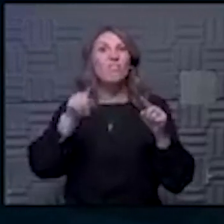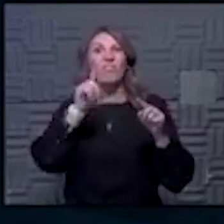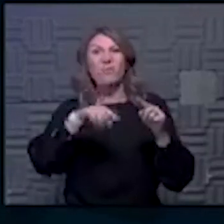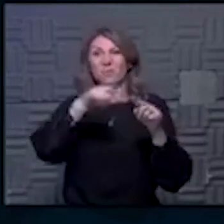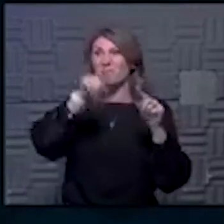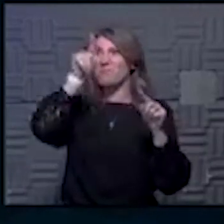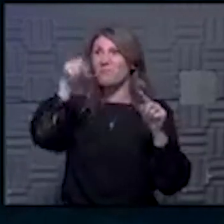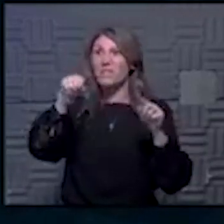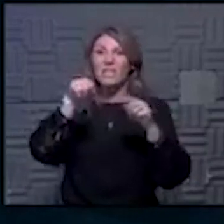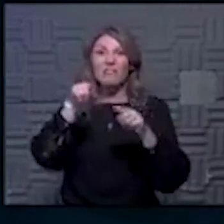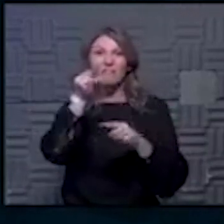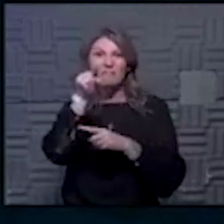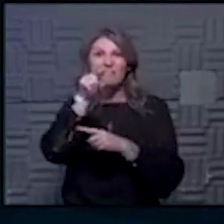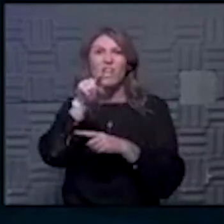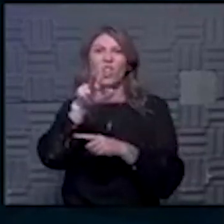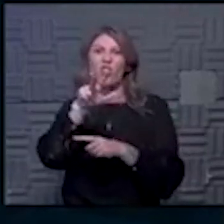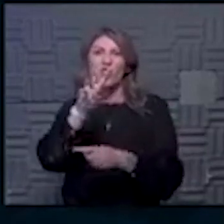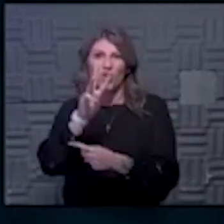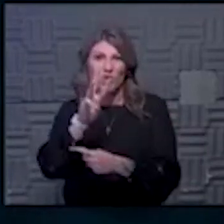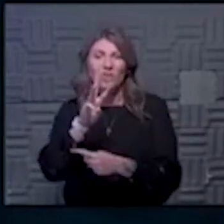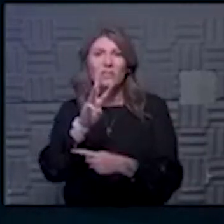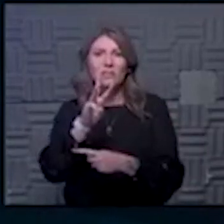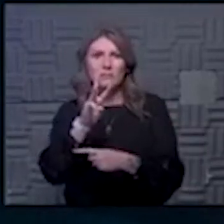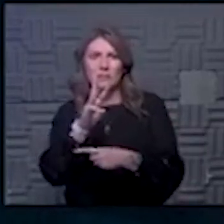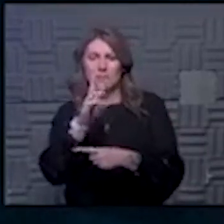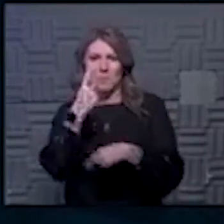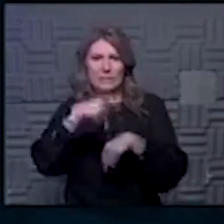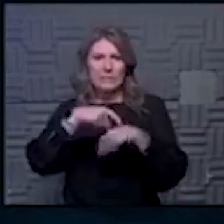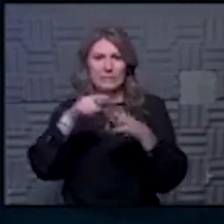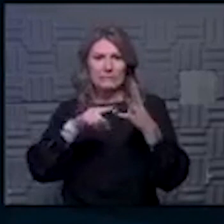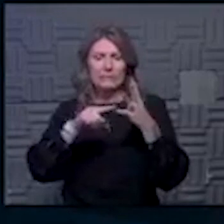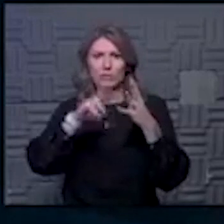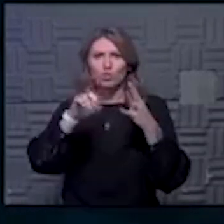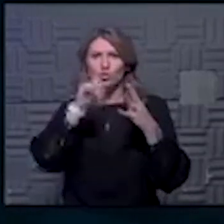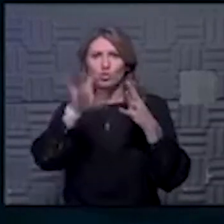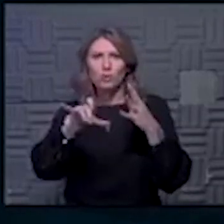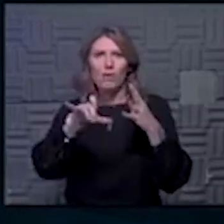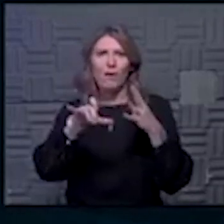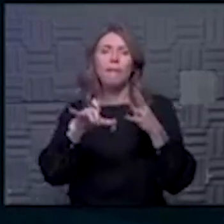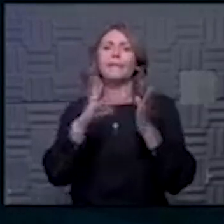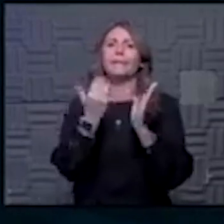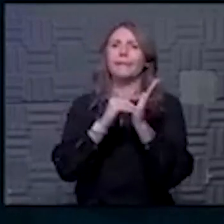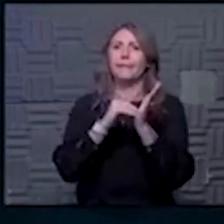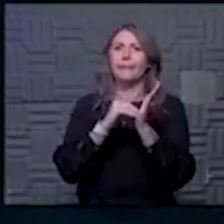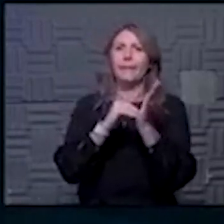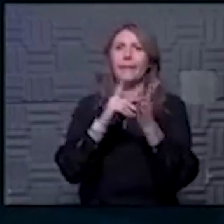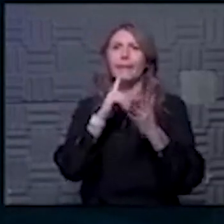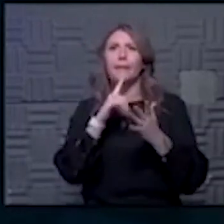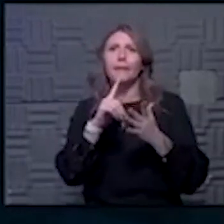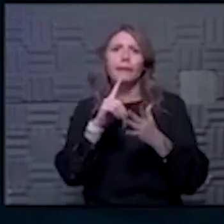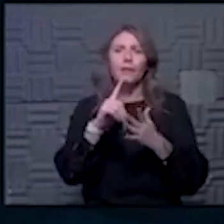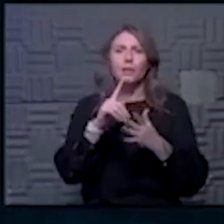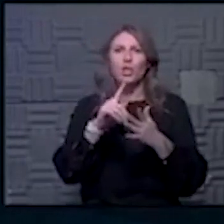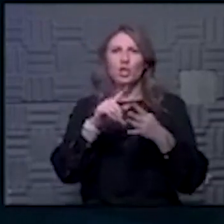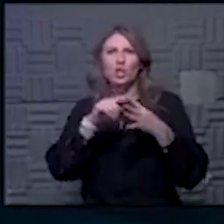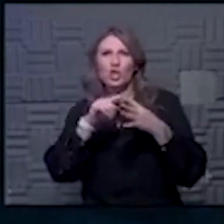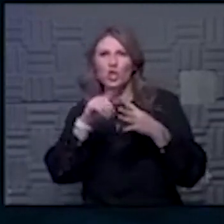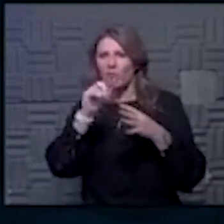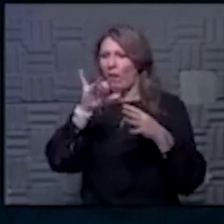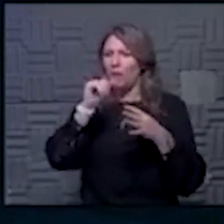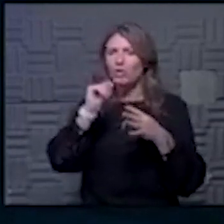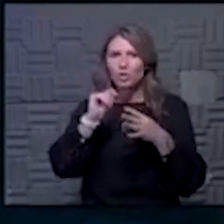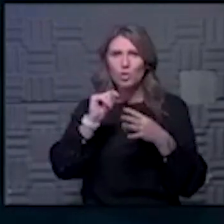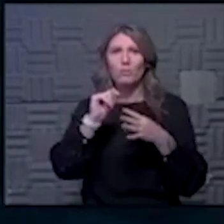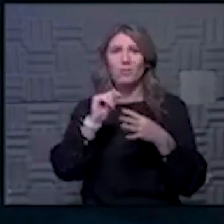We hit that peak of 36 once at the end of July, and then again right at the end of April, early October. And then since then, our